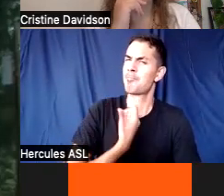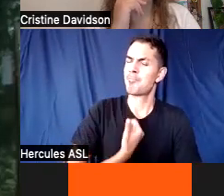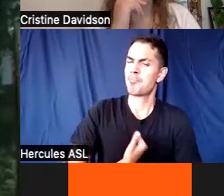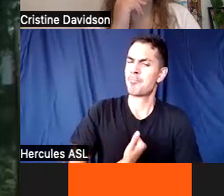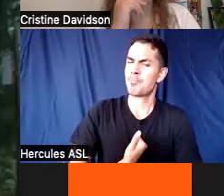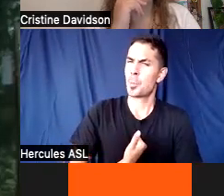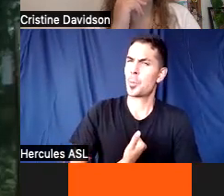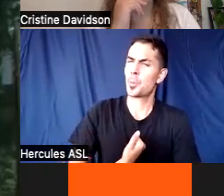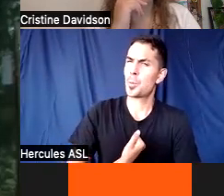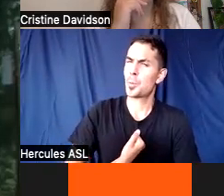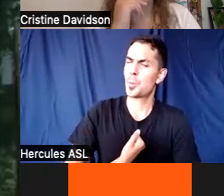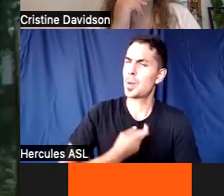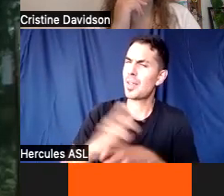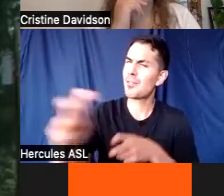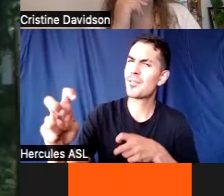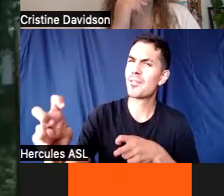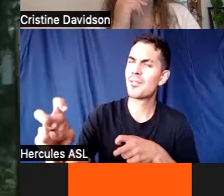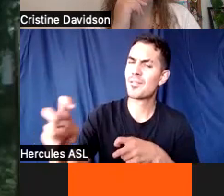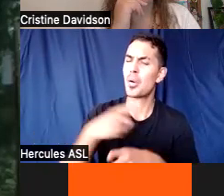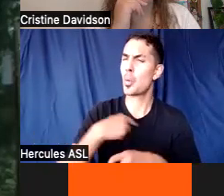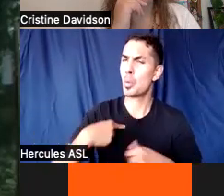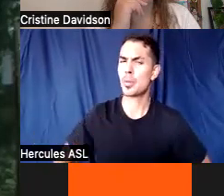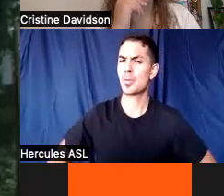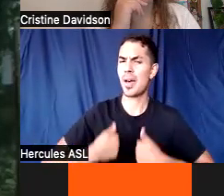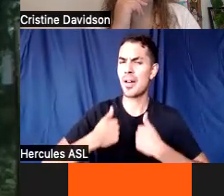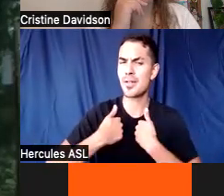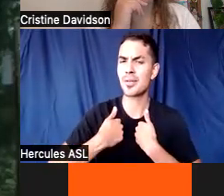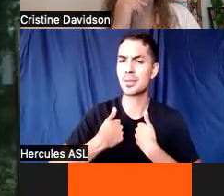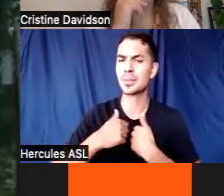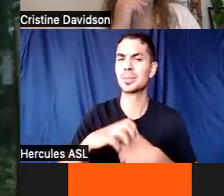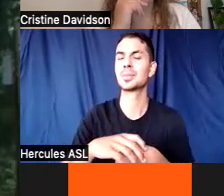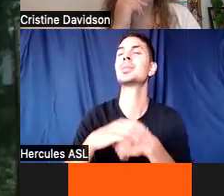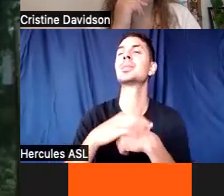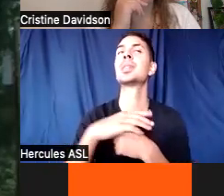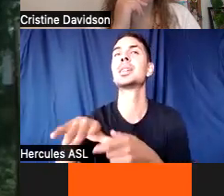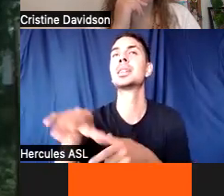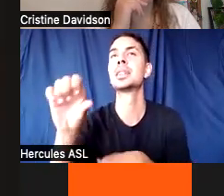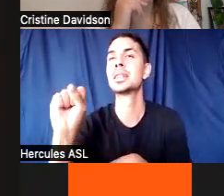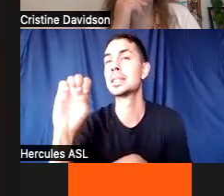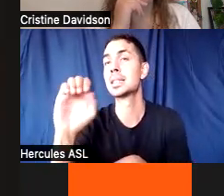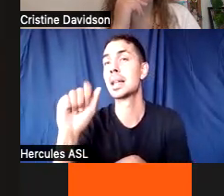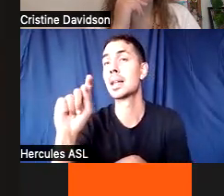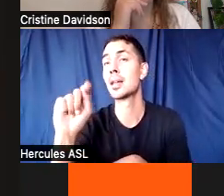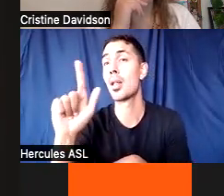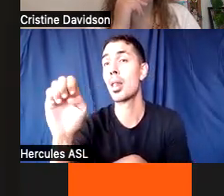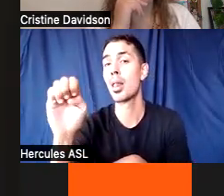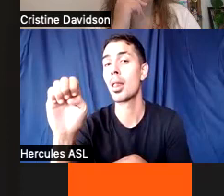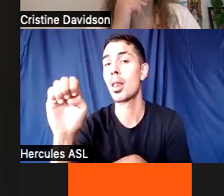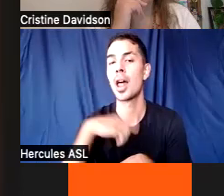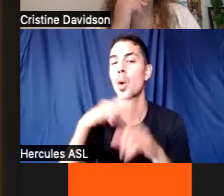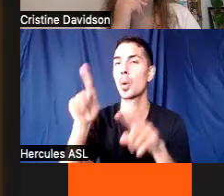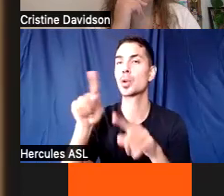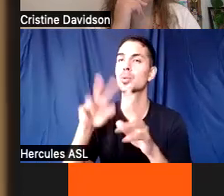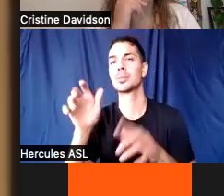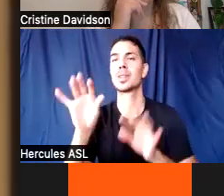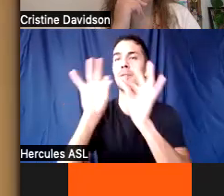photographs to a self-service frame shop in Seattle, and I needed help. And I asked the manager if he could